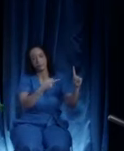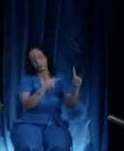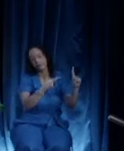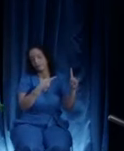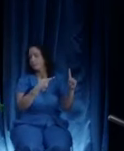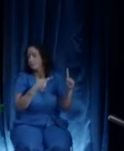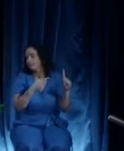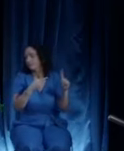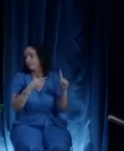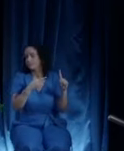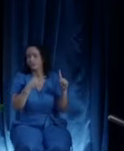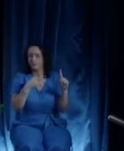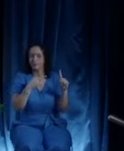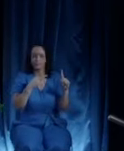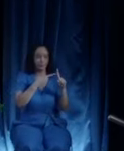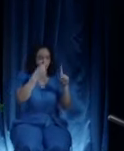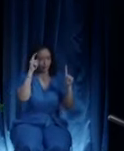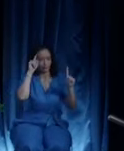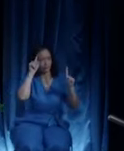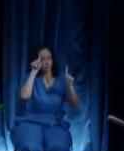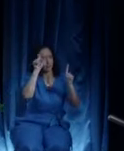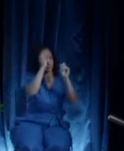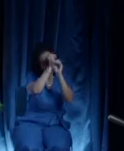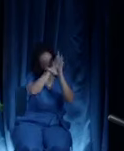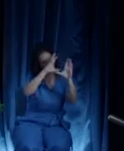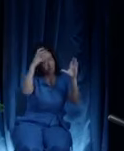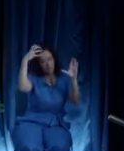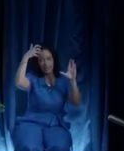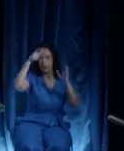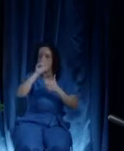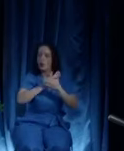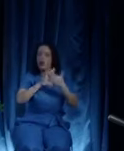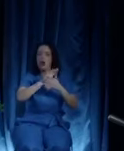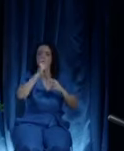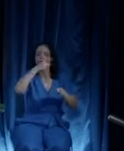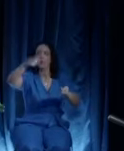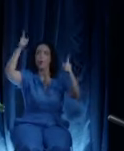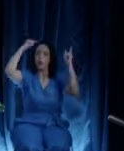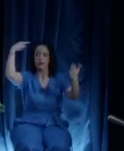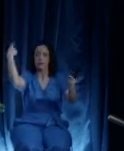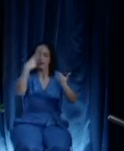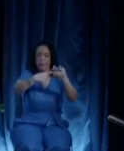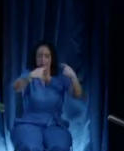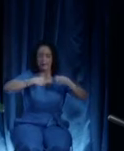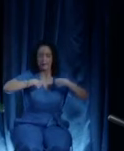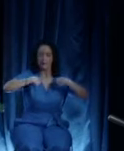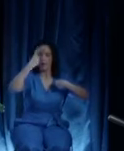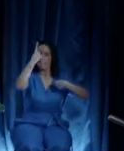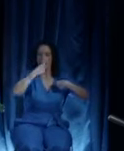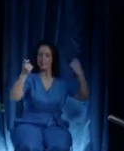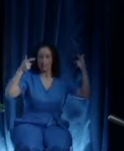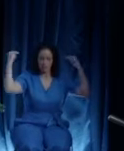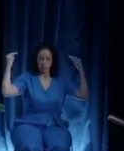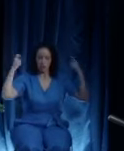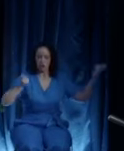James is his concept of what a king is fundamentally that he's a divinely appointed judge to judge righteous